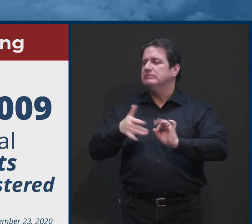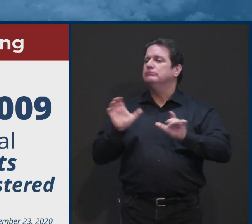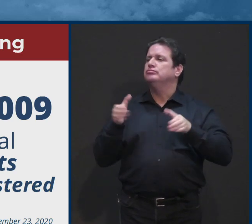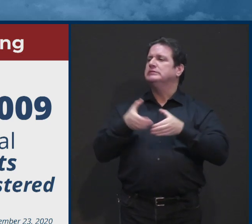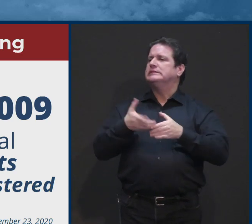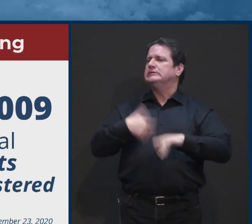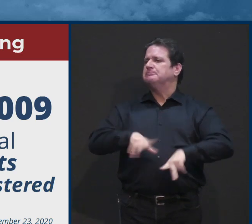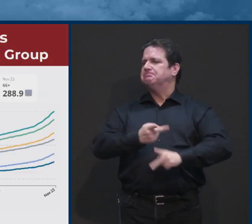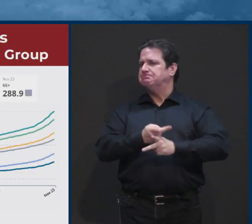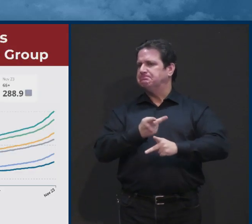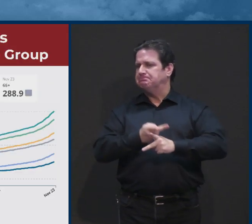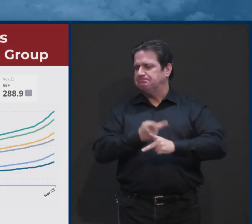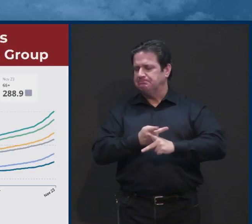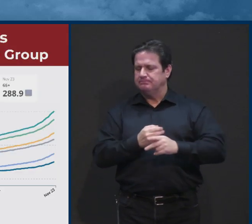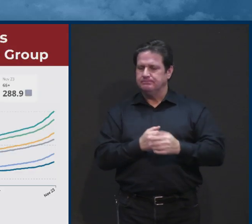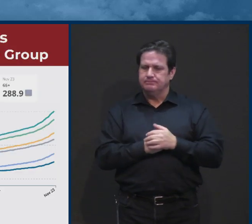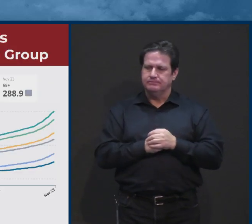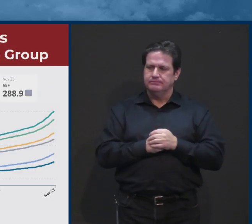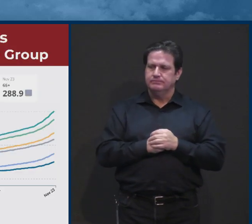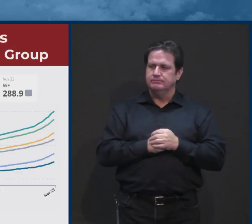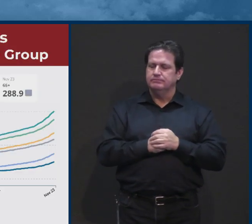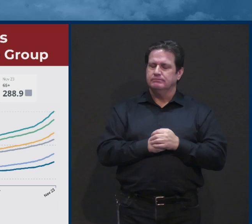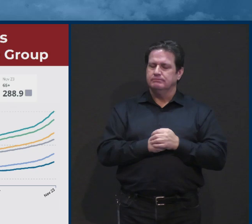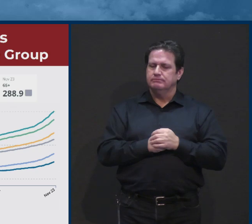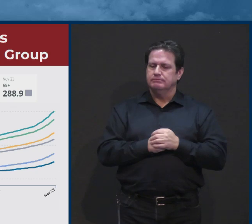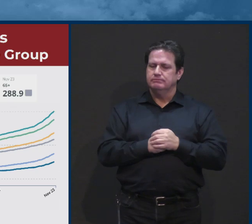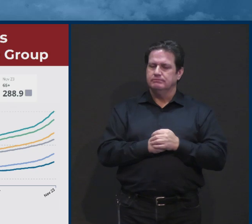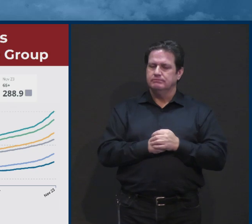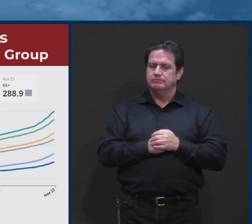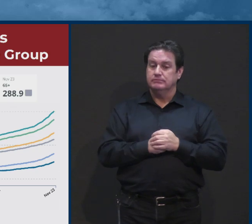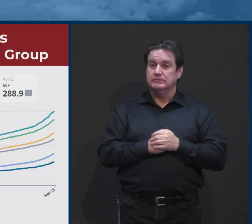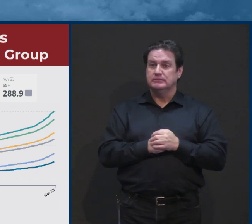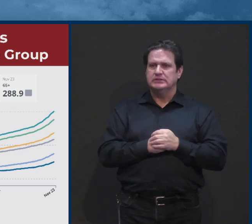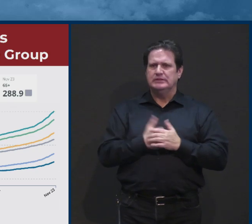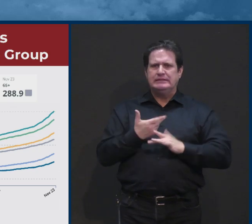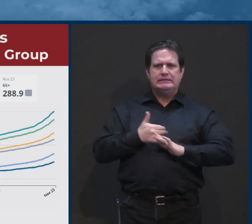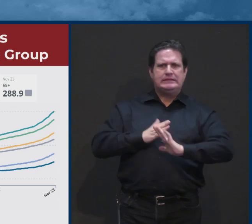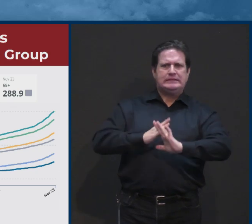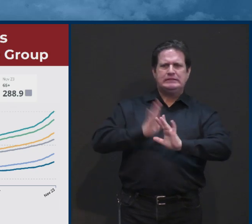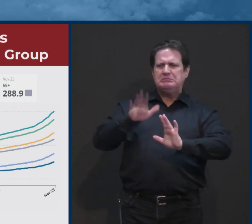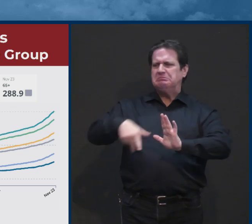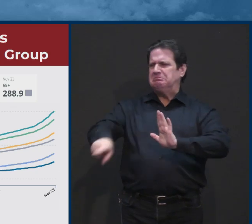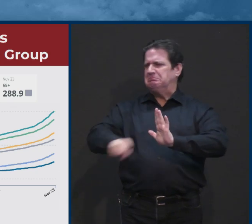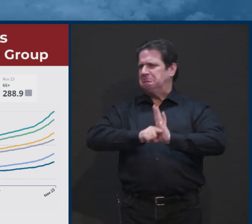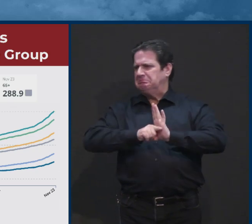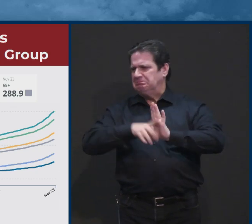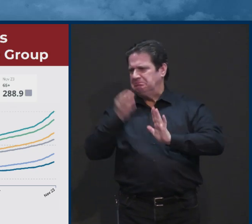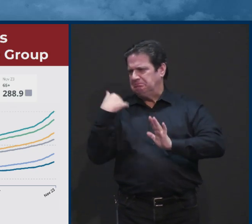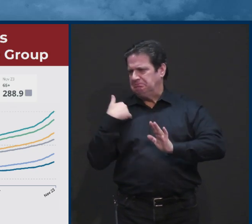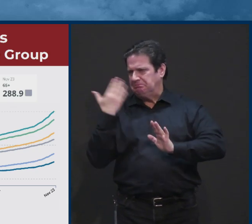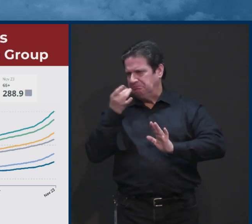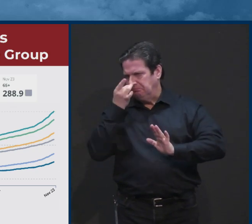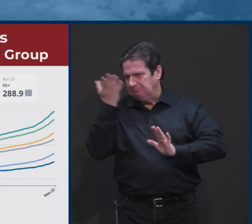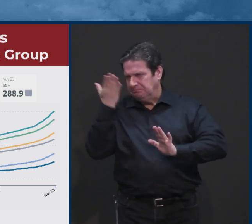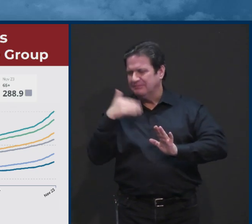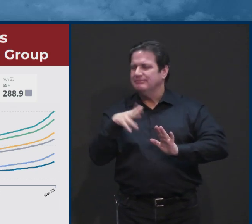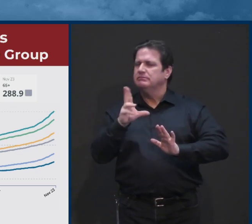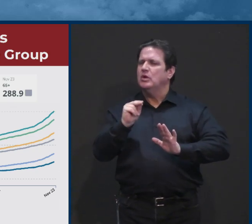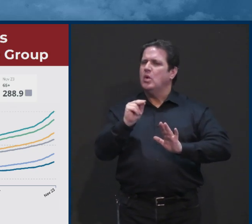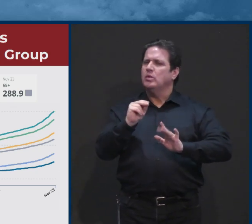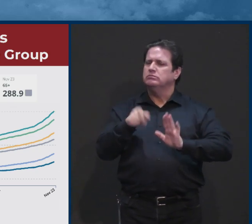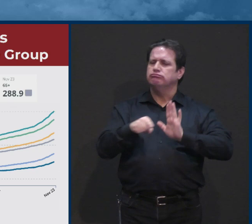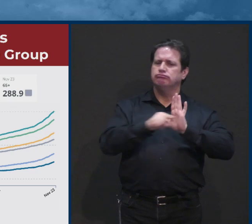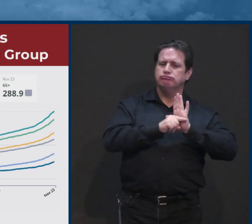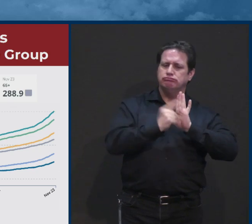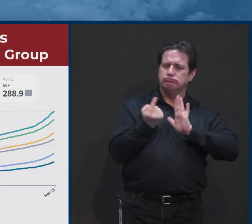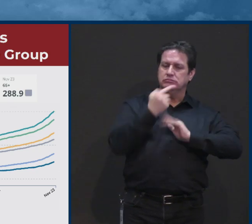with friends and family. You should not let your guard down, even though you test positive one day for lots of different